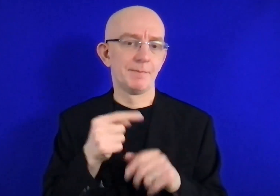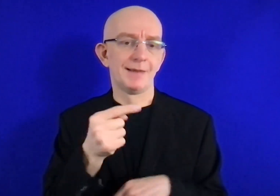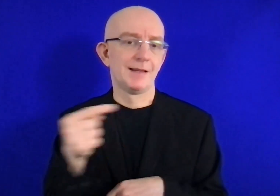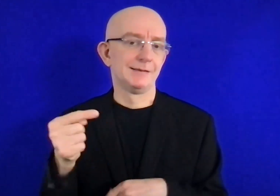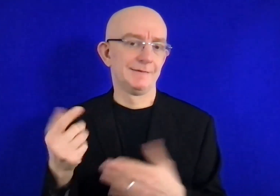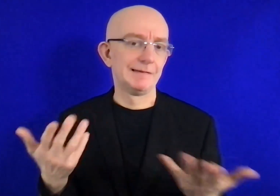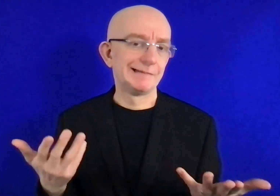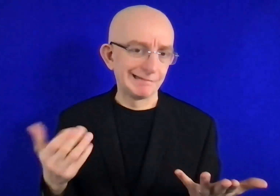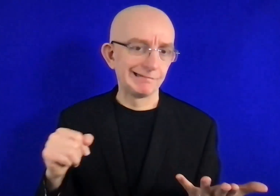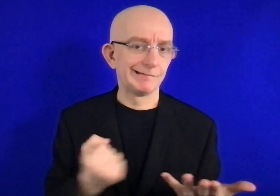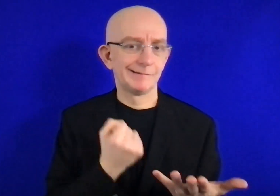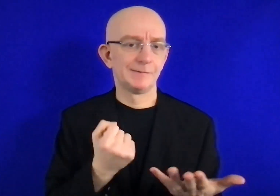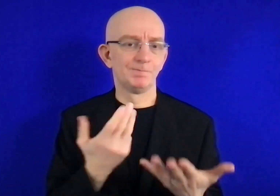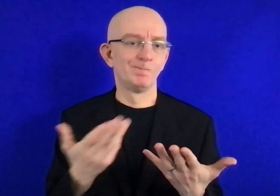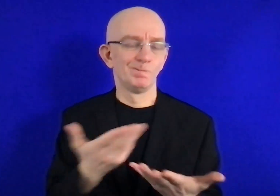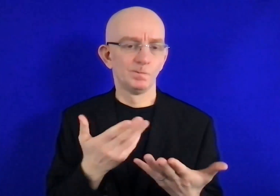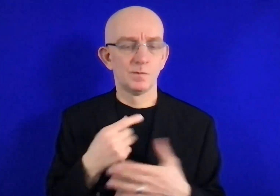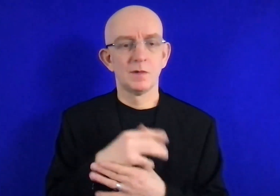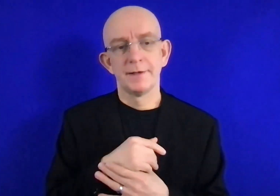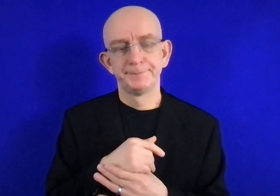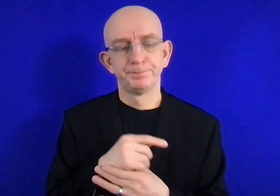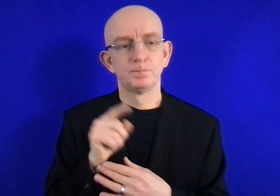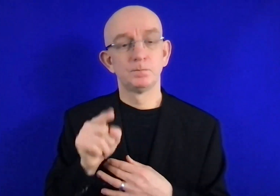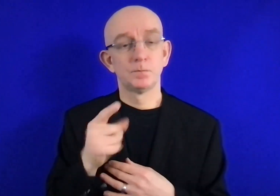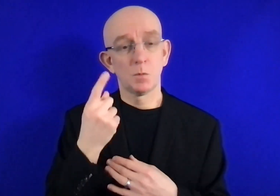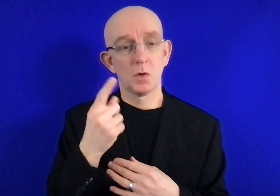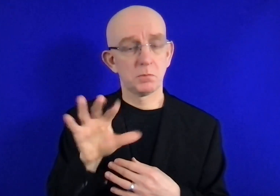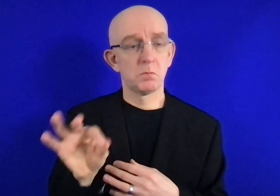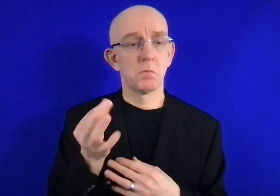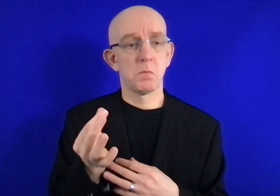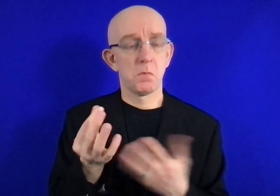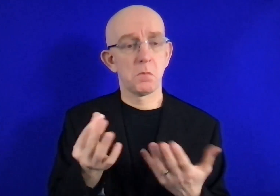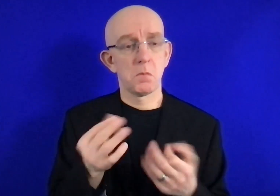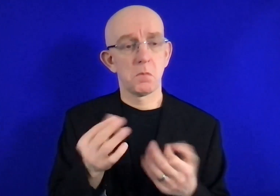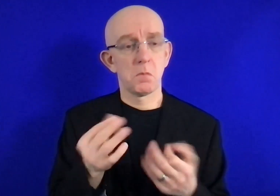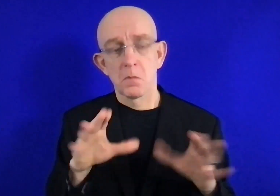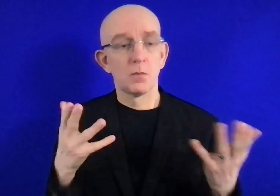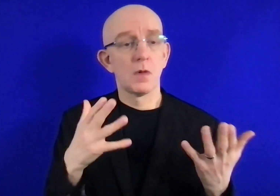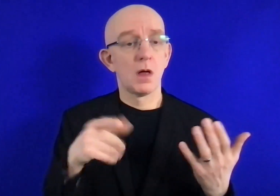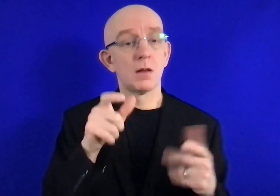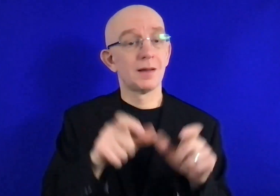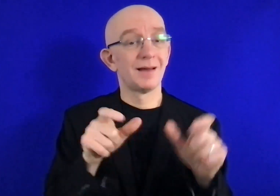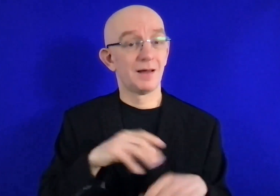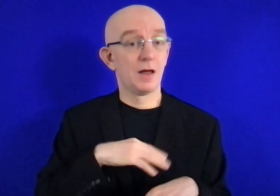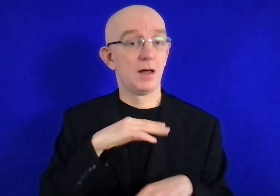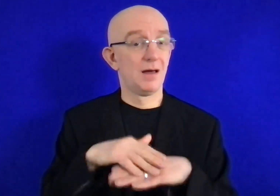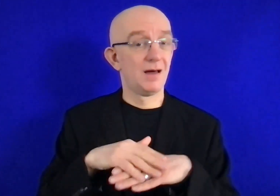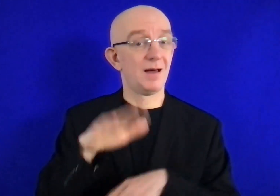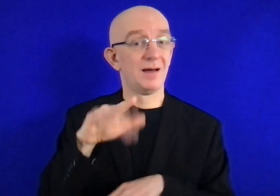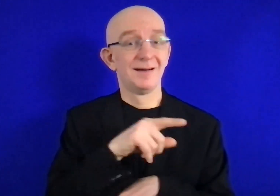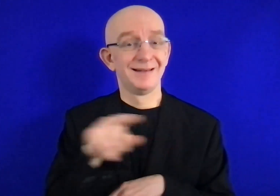many for different reasons are not applying or not able to access that support. Also, I think a question of adequacy, even where we